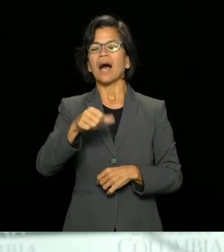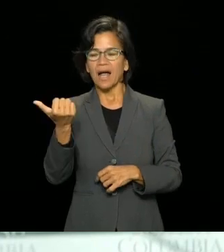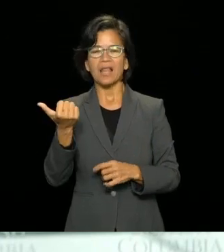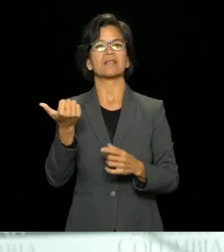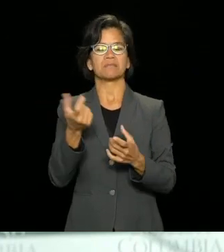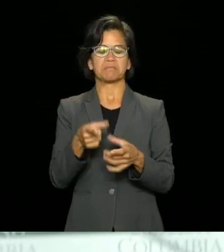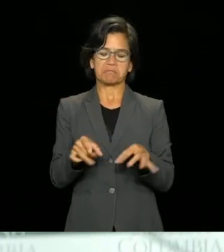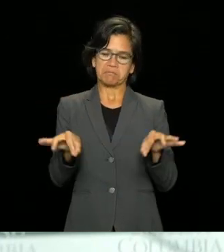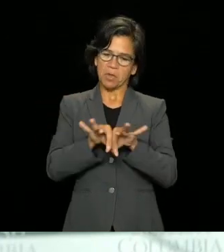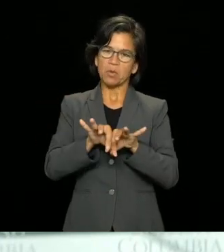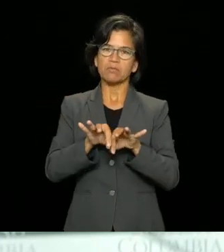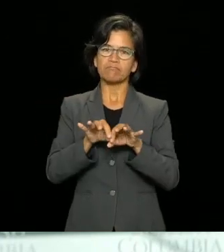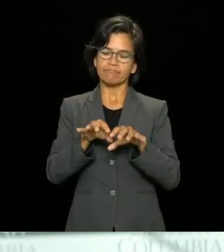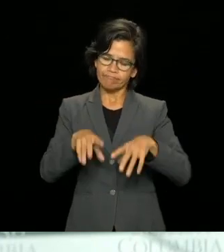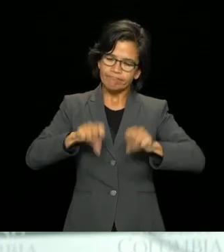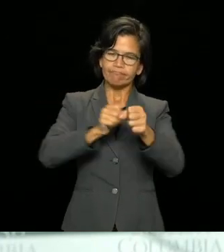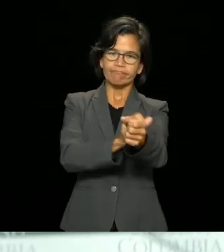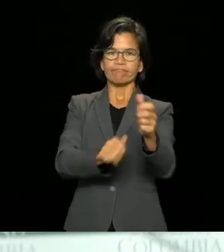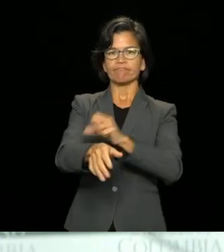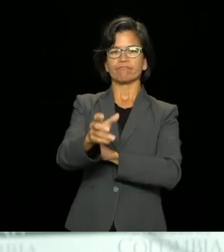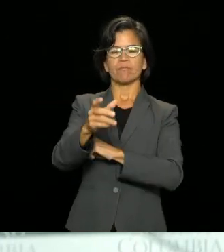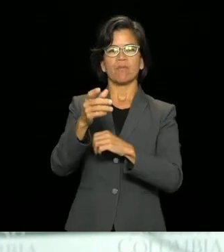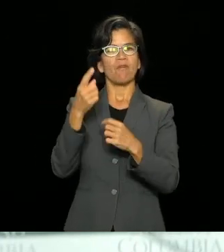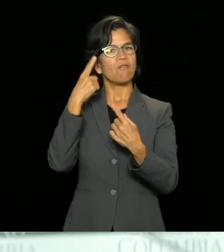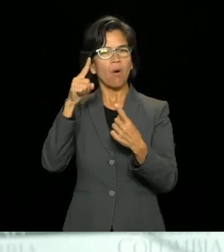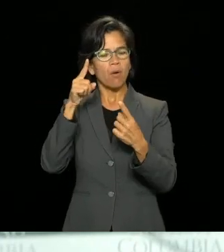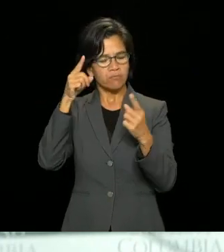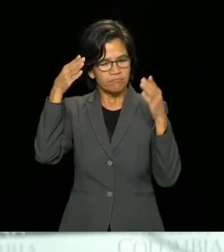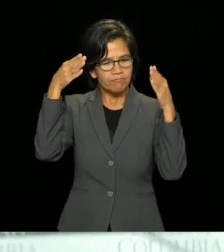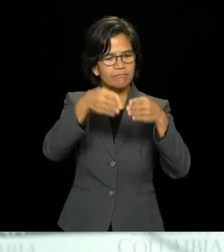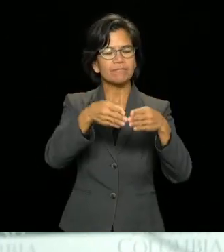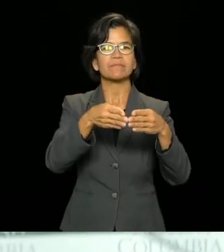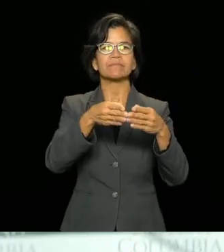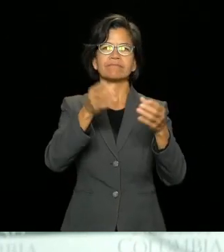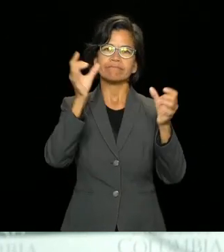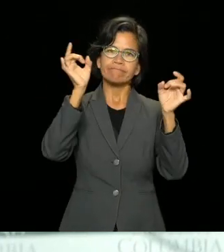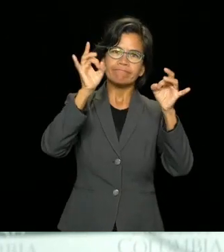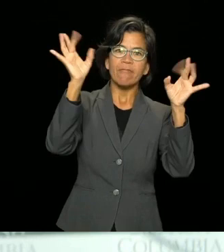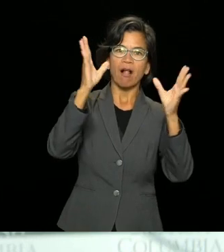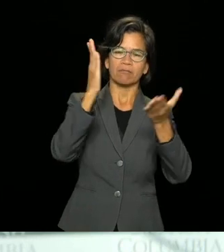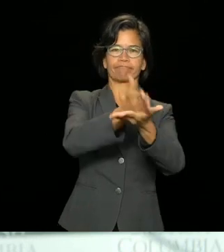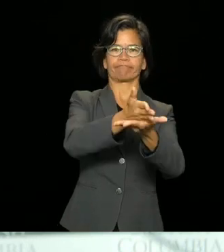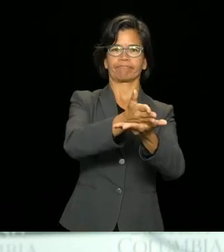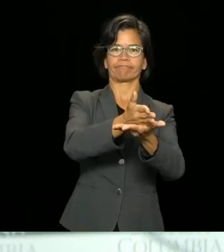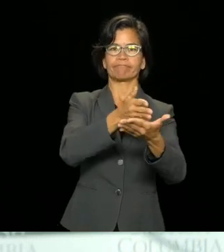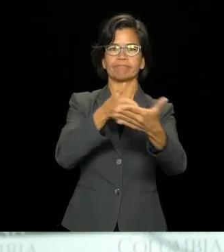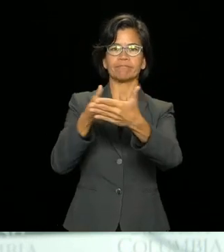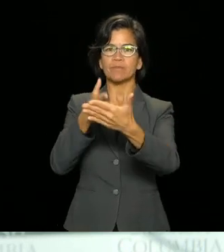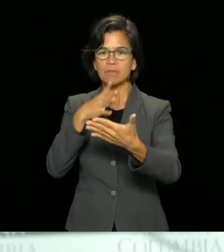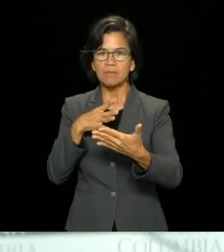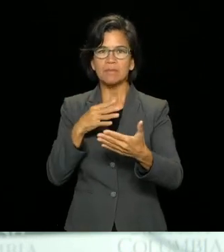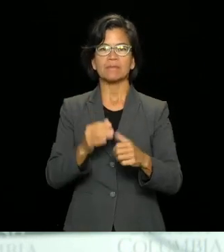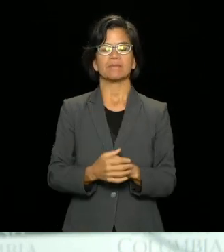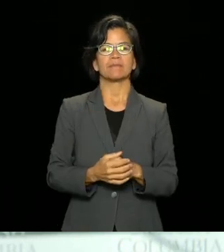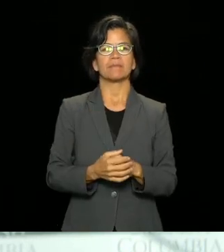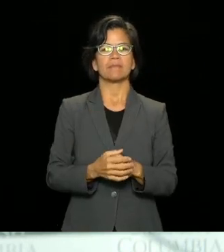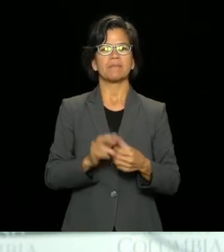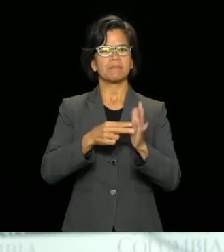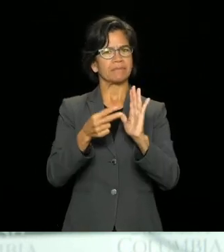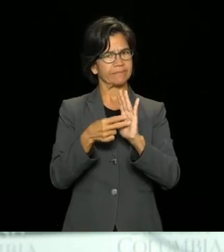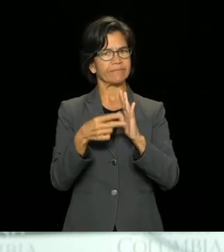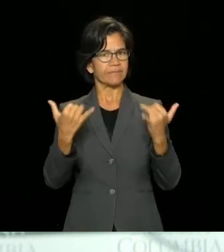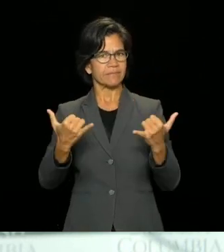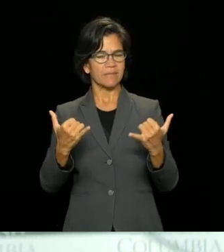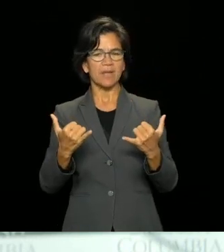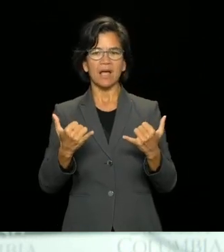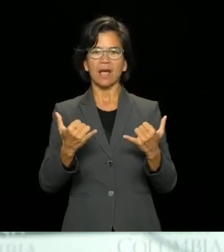sexual violence. This is a day where we reintroduce and expand lifelines and emergency networks to a